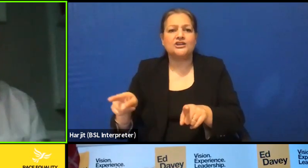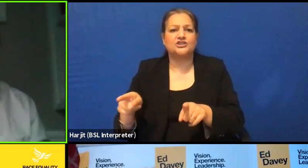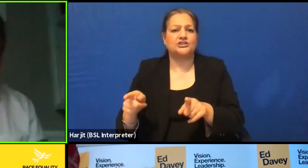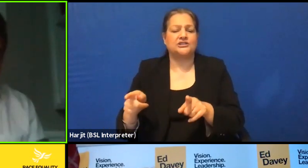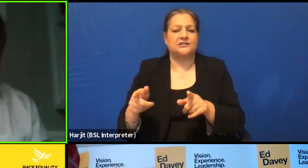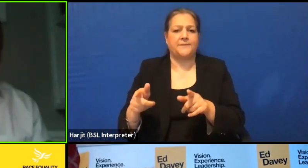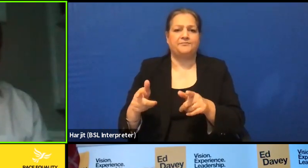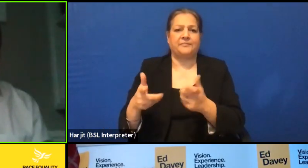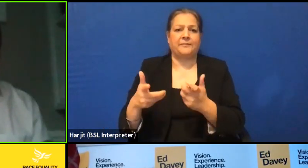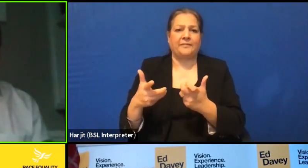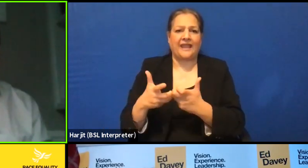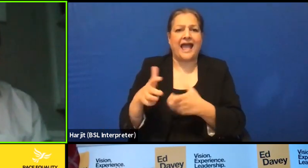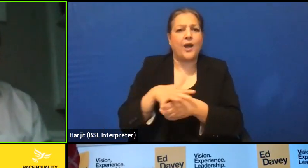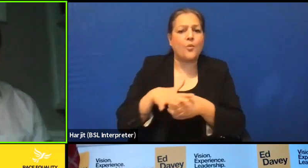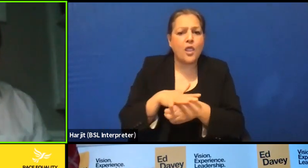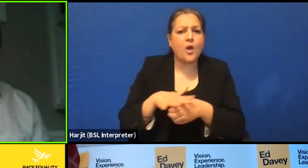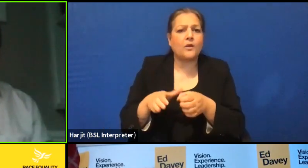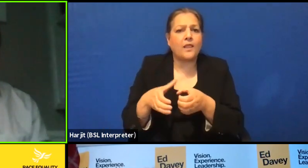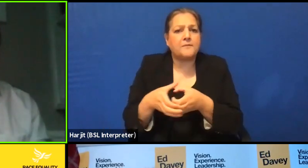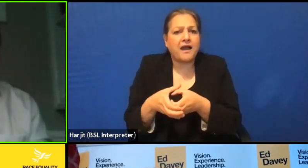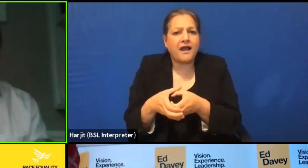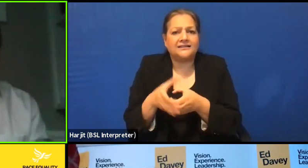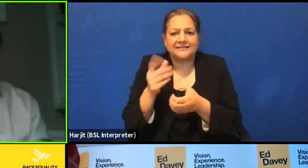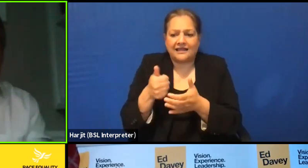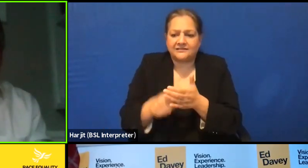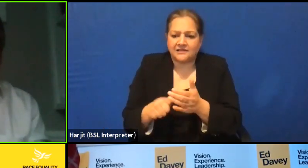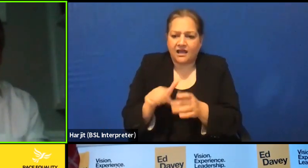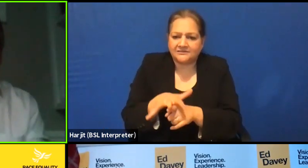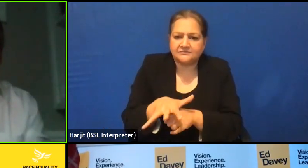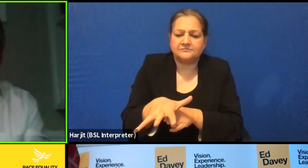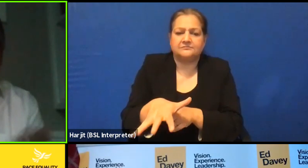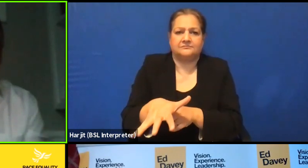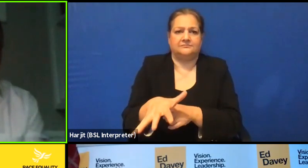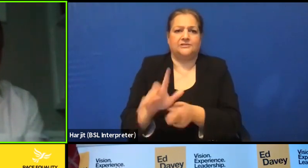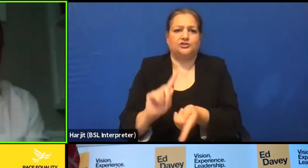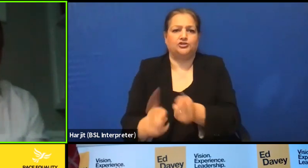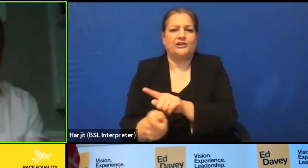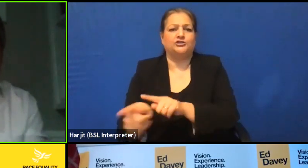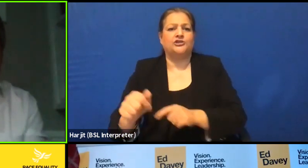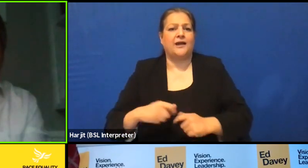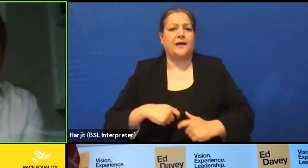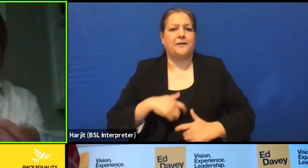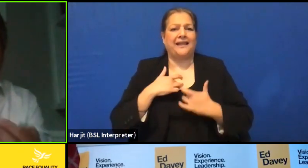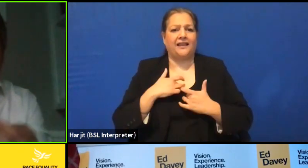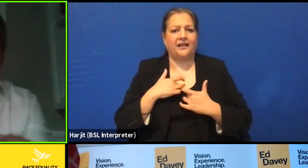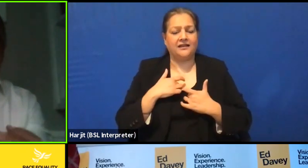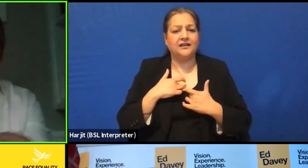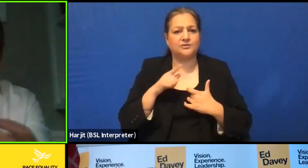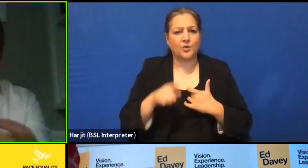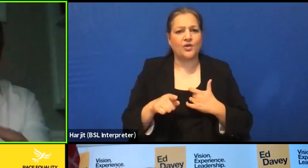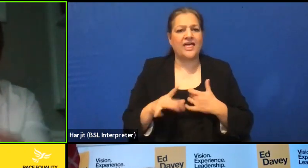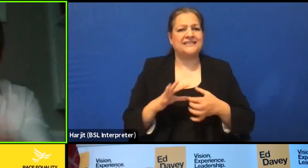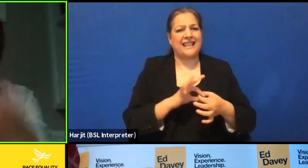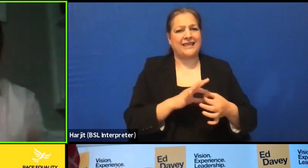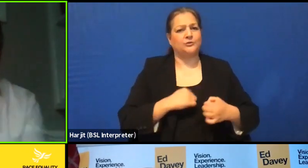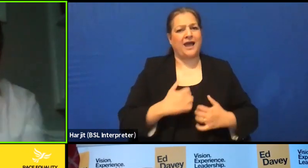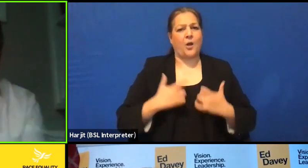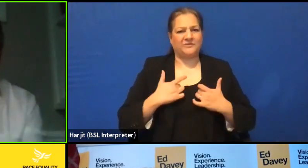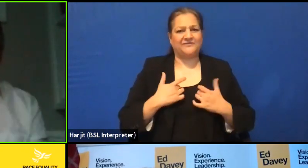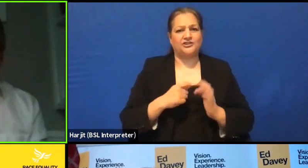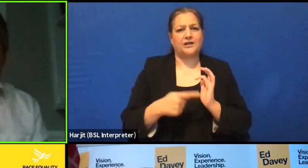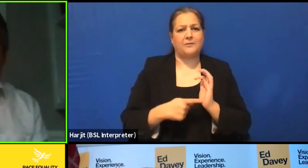parties start to tackle that? So I think they're linked to my observation there about how some of your causes